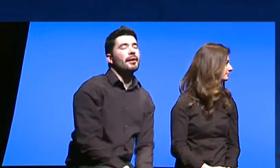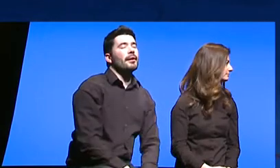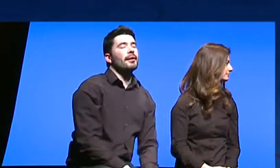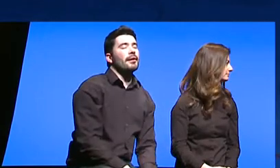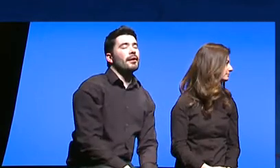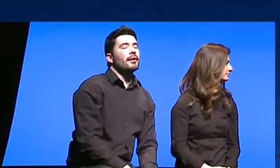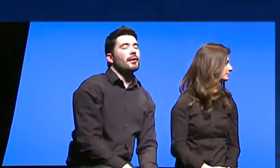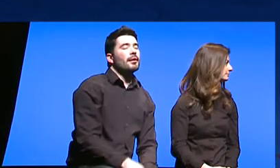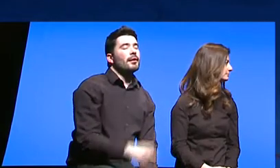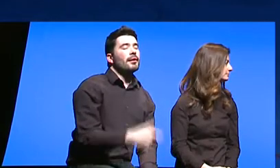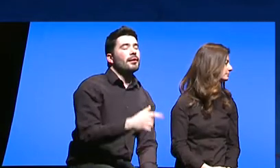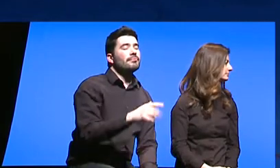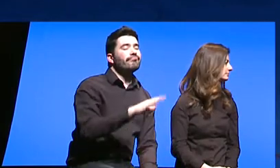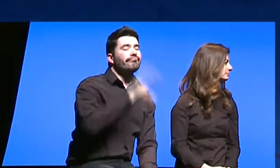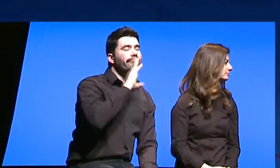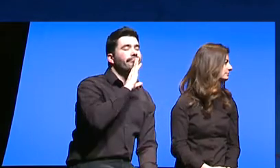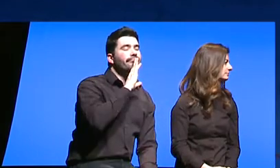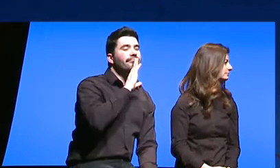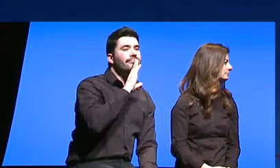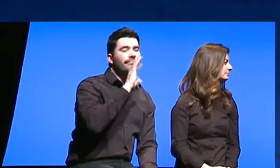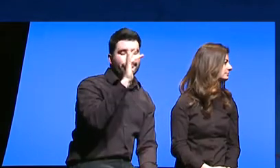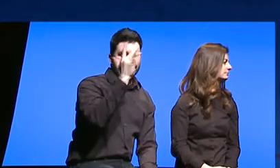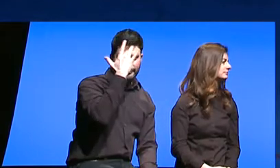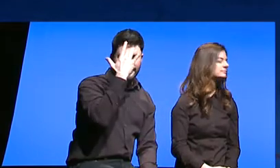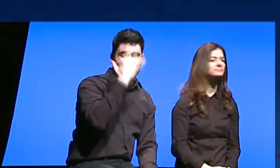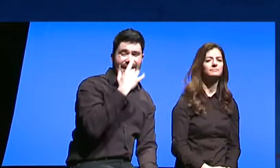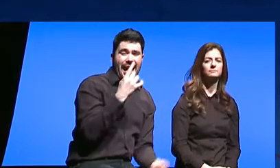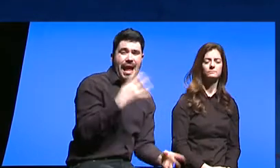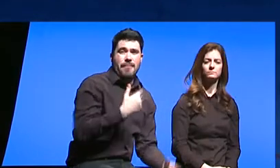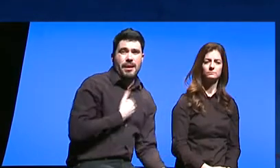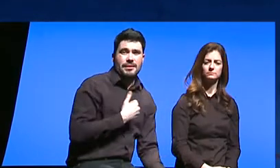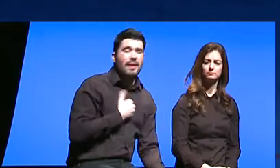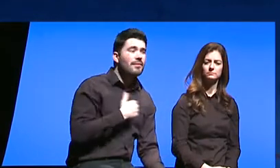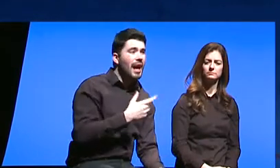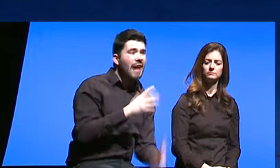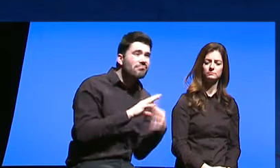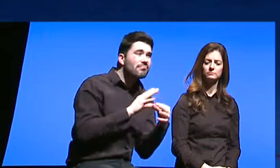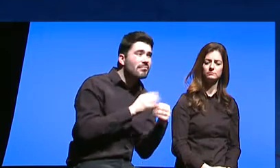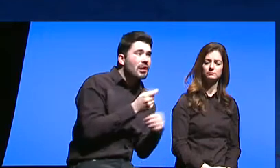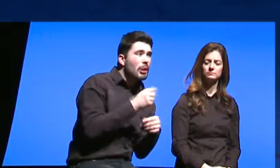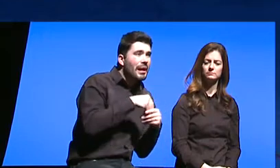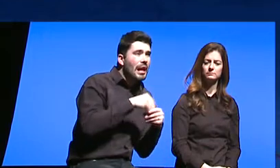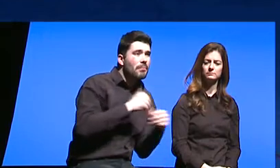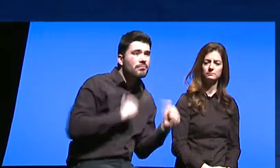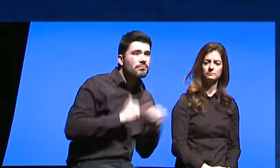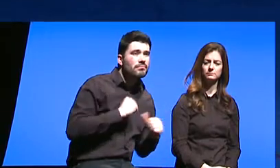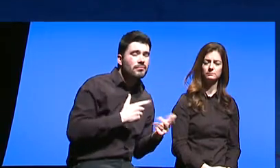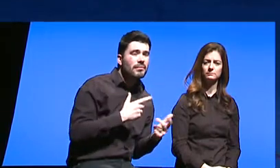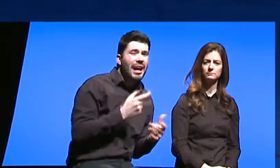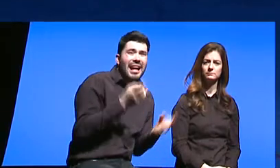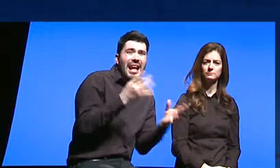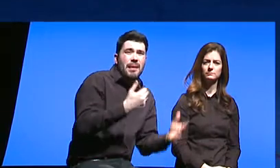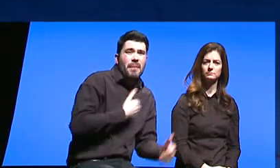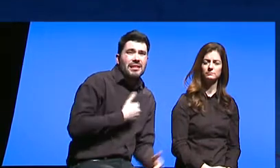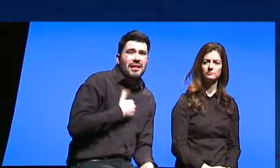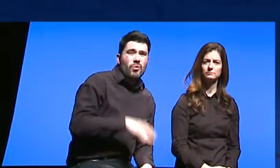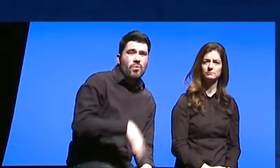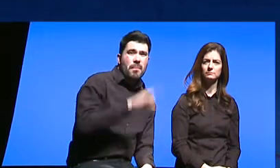so tiring and you become to hate yourself. Growing up as a kid, and I talk about a little bit in the story, you know, I hated myself. I wanted